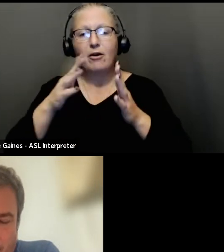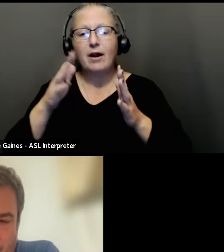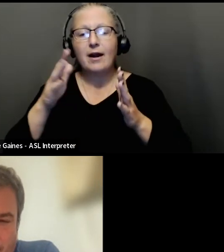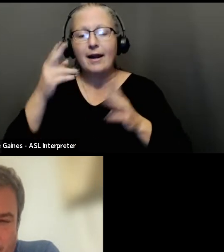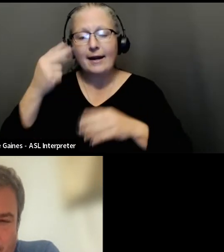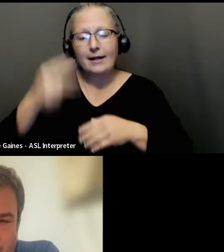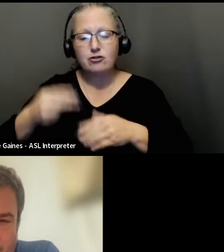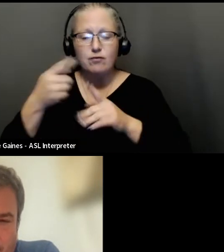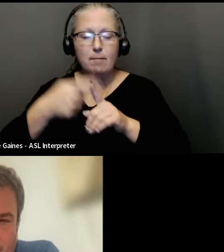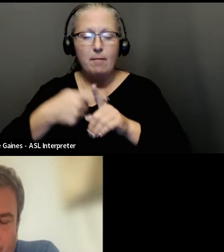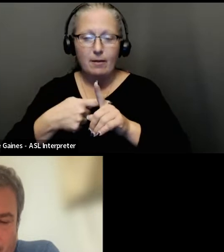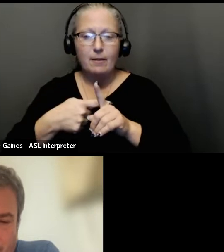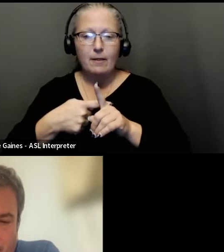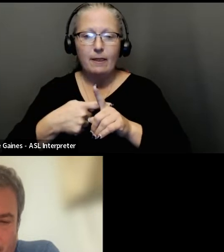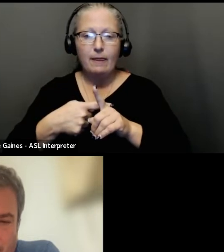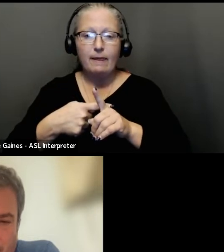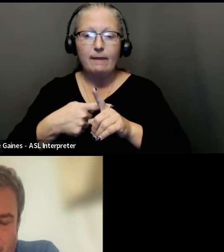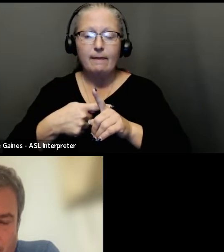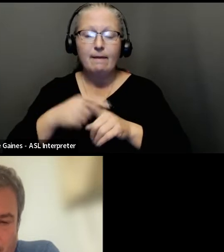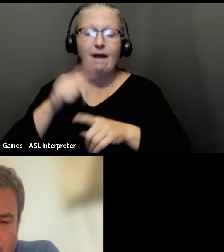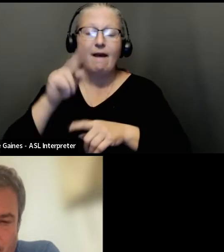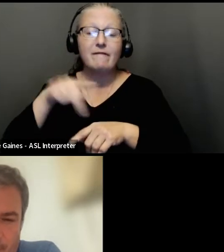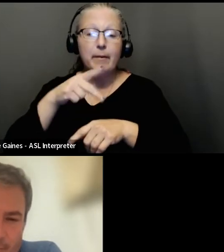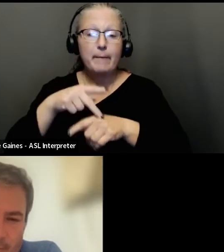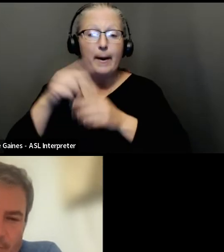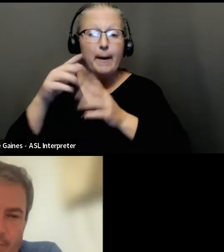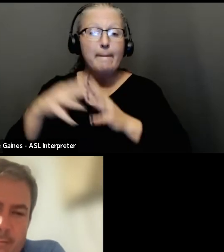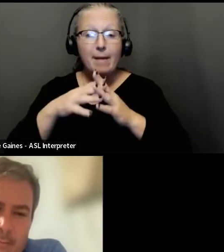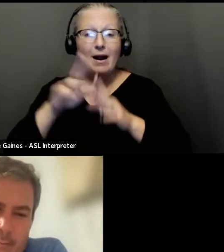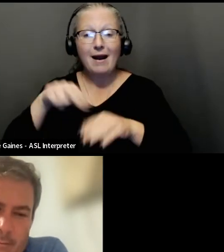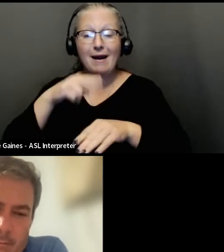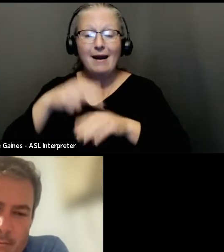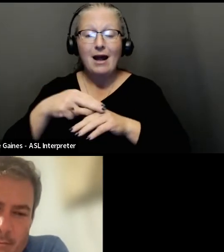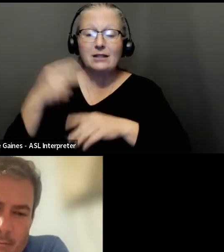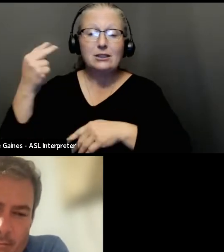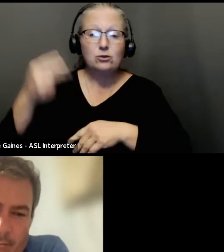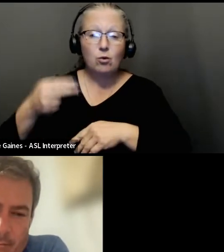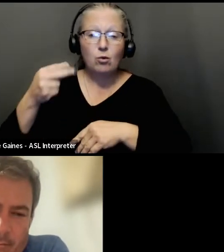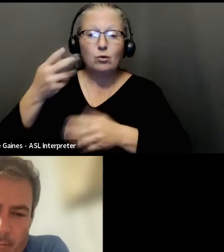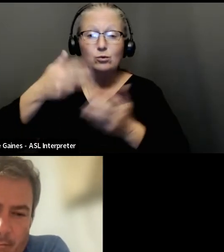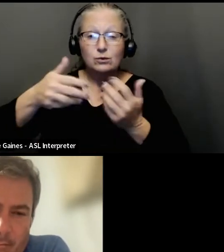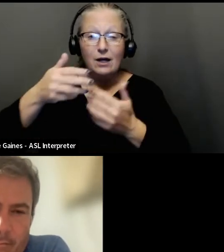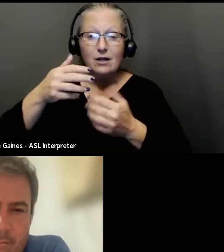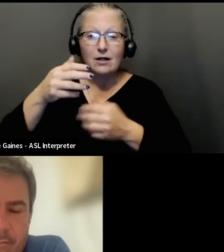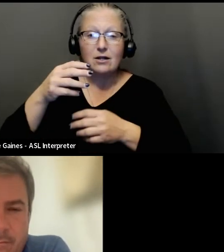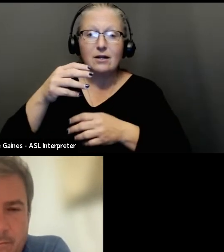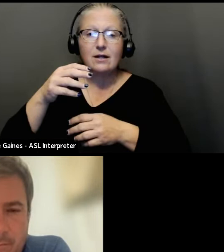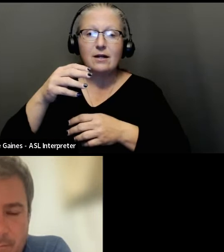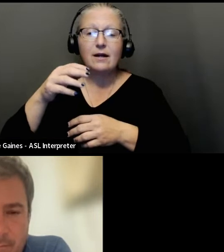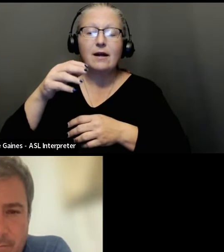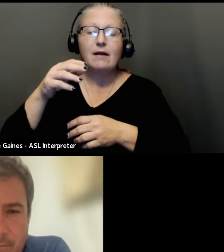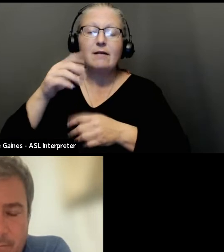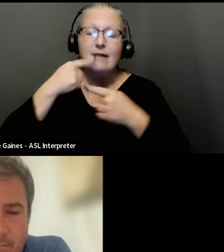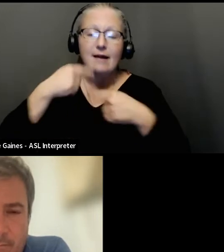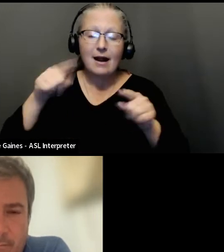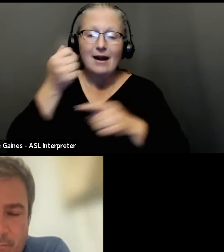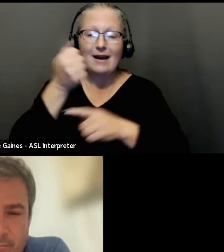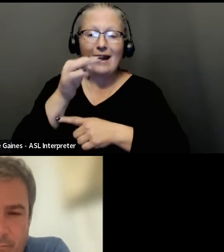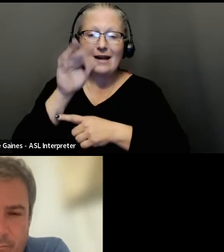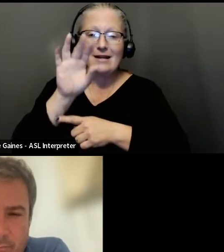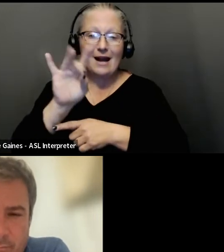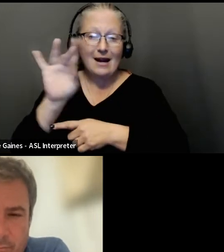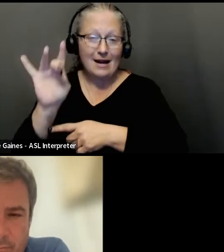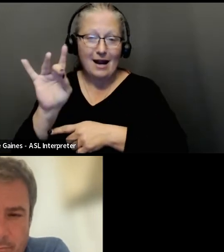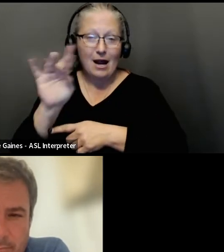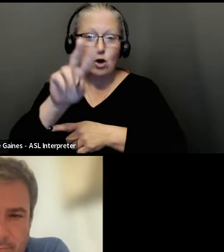Month. Whereas the Filipino American National Historical Society had declared the year 1988 to